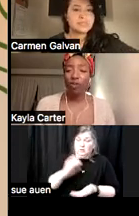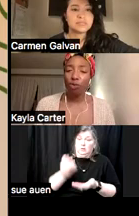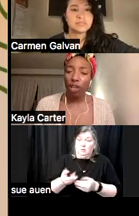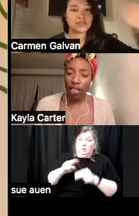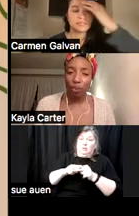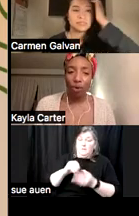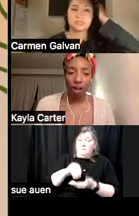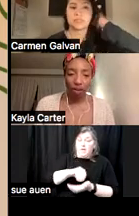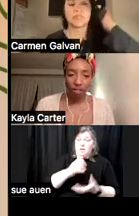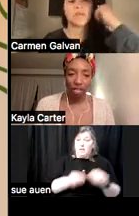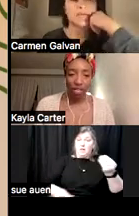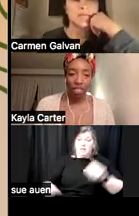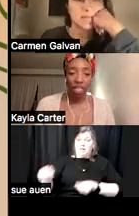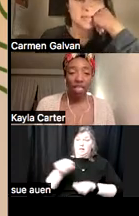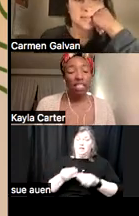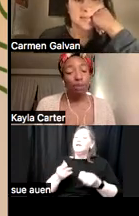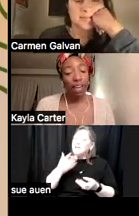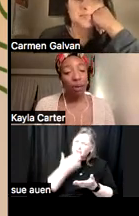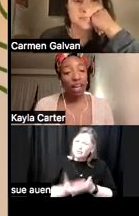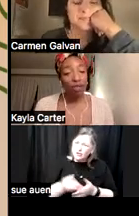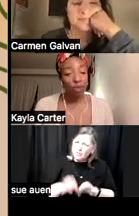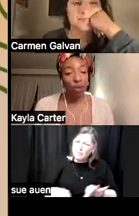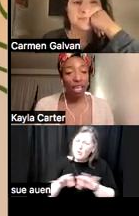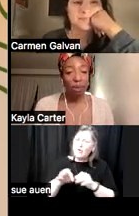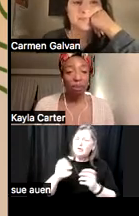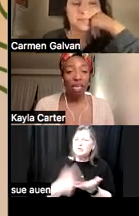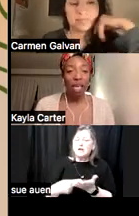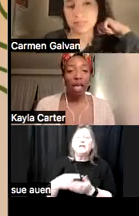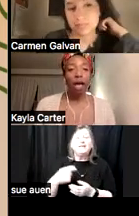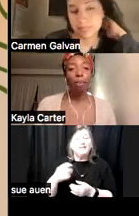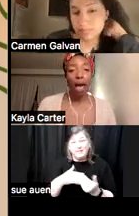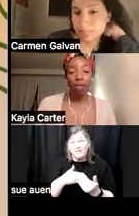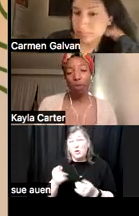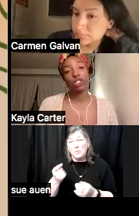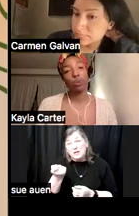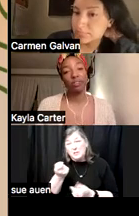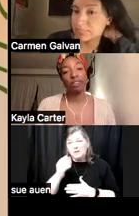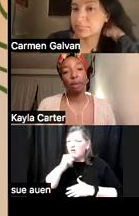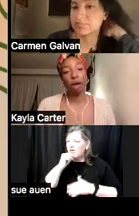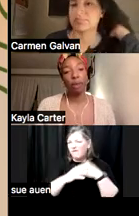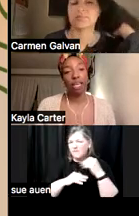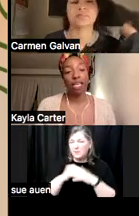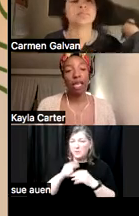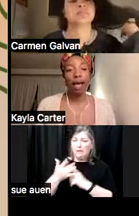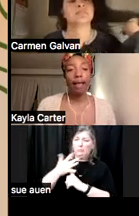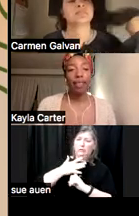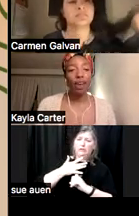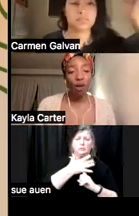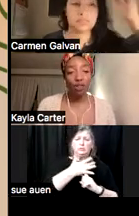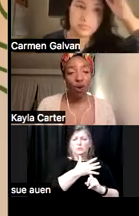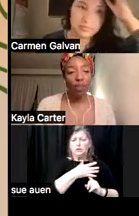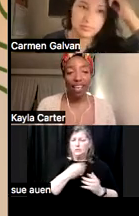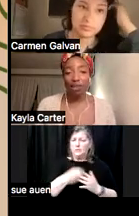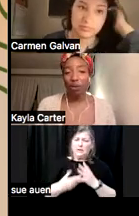get to have really important conversations, despite how uncomfortable they may be, about the pressure we feel about money.